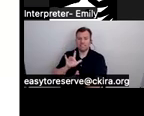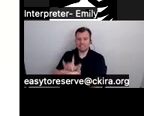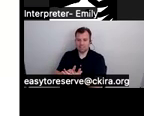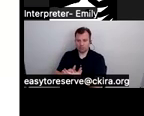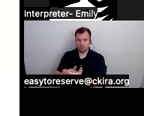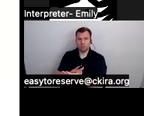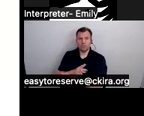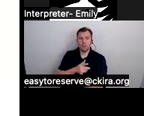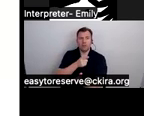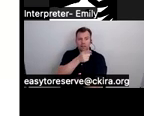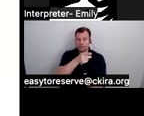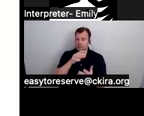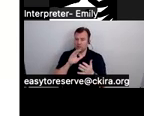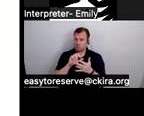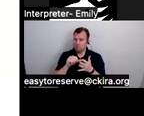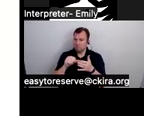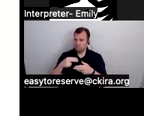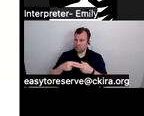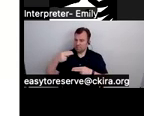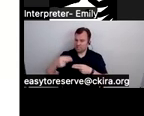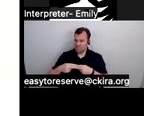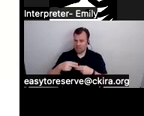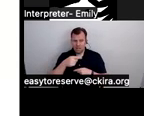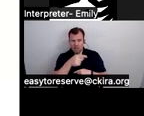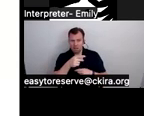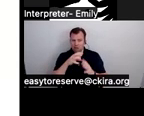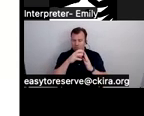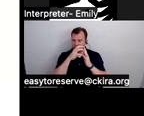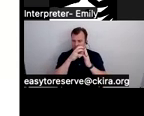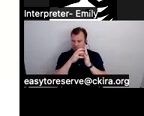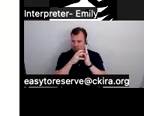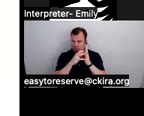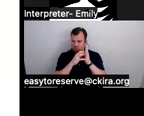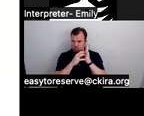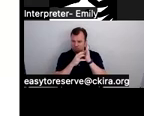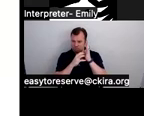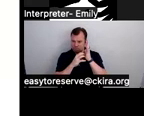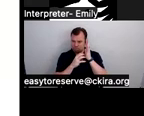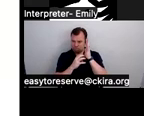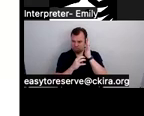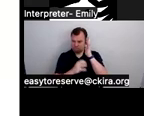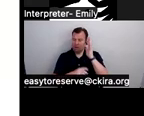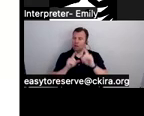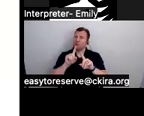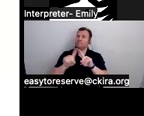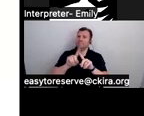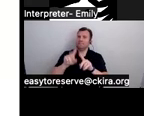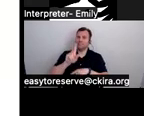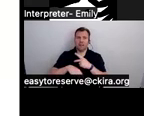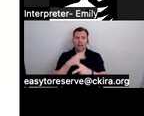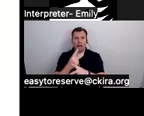And again, this page goes on, but it actually gives a little bit of a description of each of the different institutes